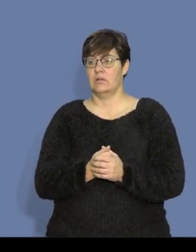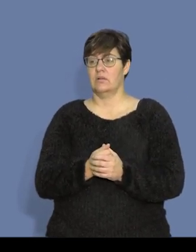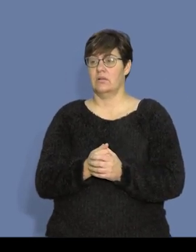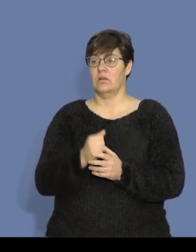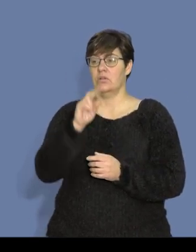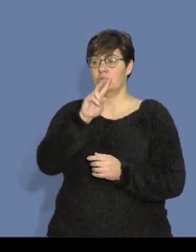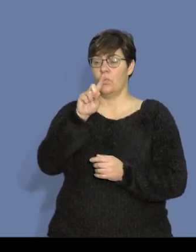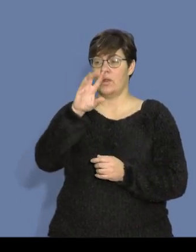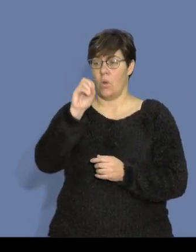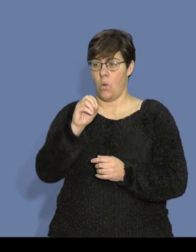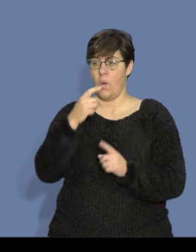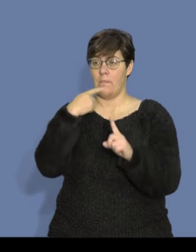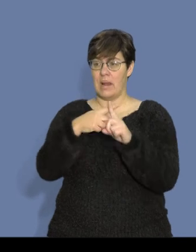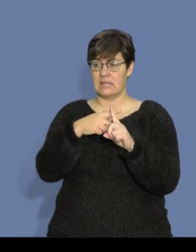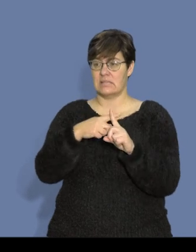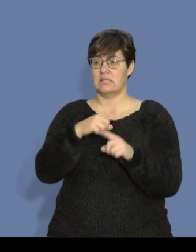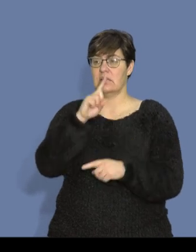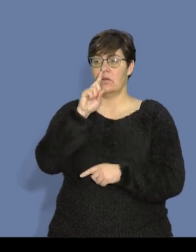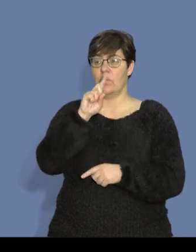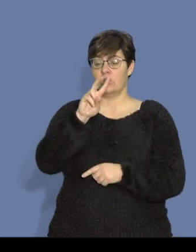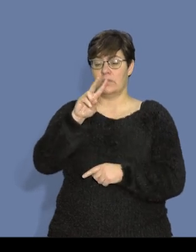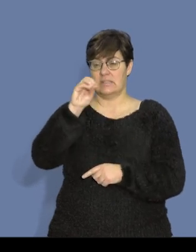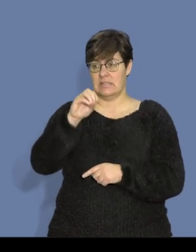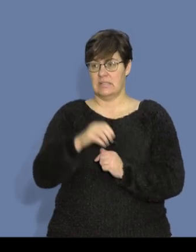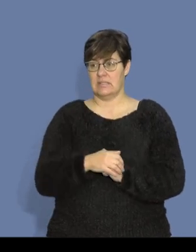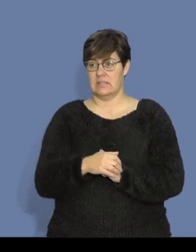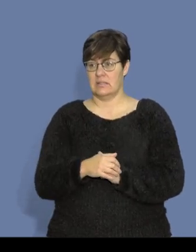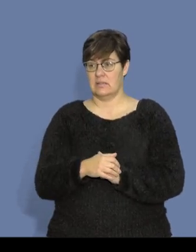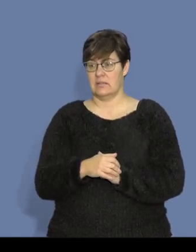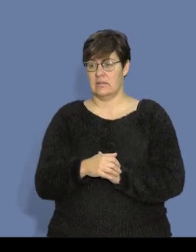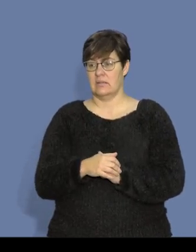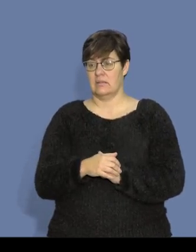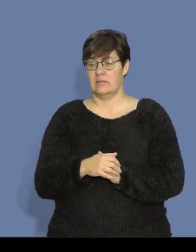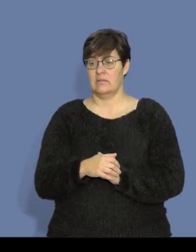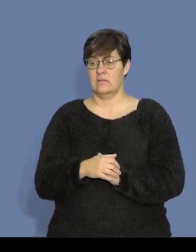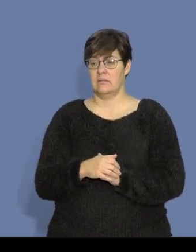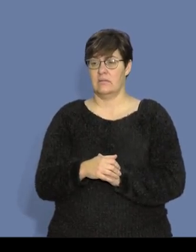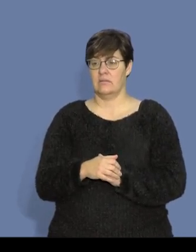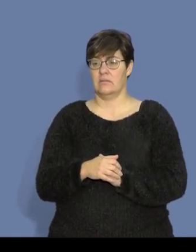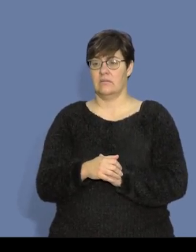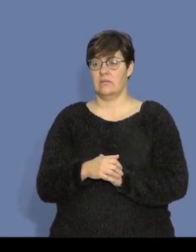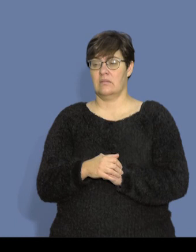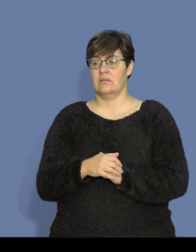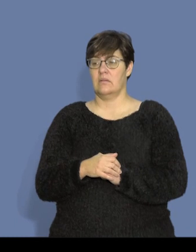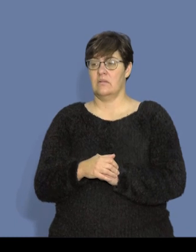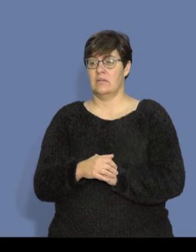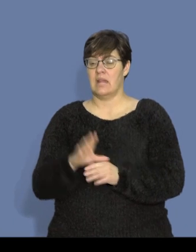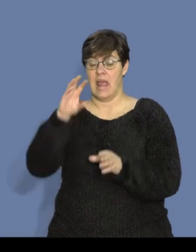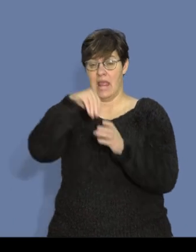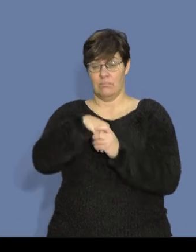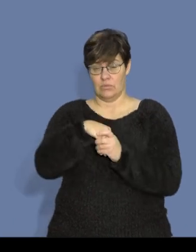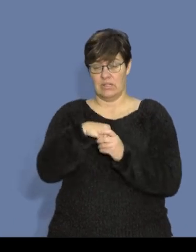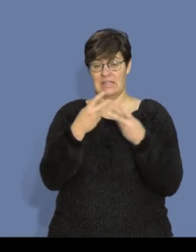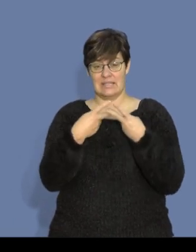210,000 plus the 120,000 because those are your outputs. Let's keep them there together. And then let's